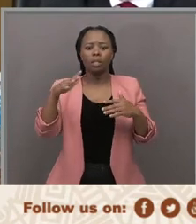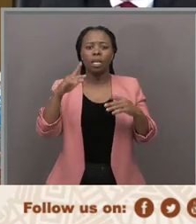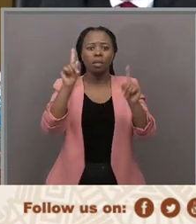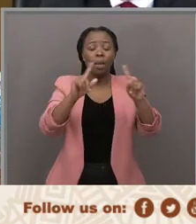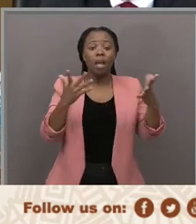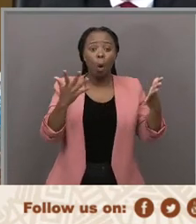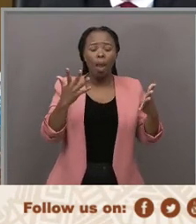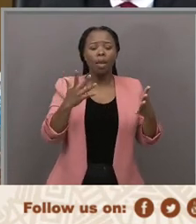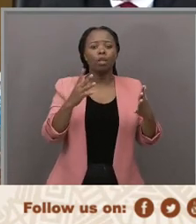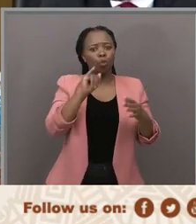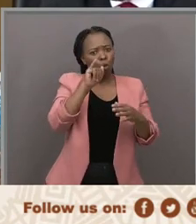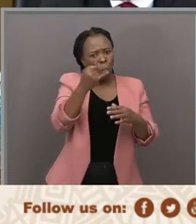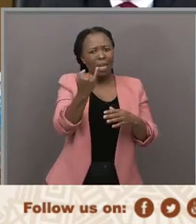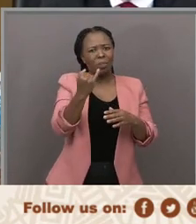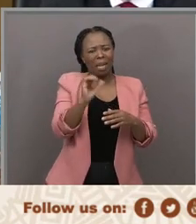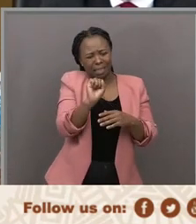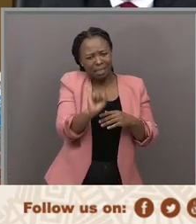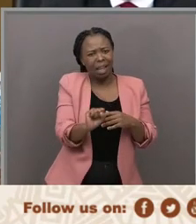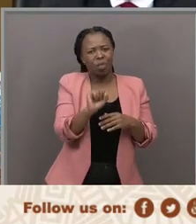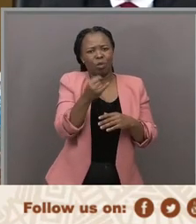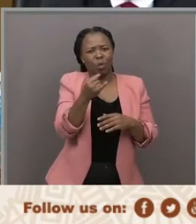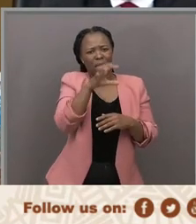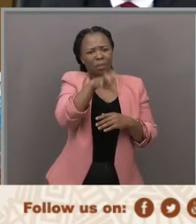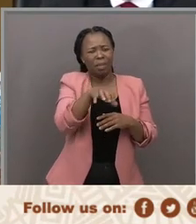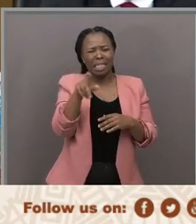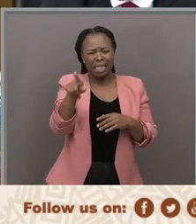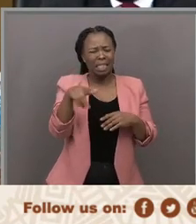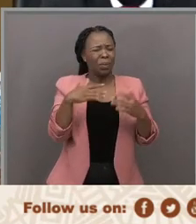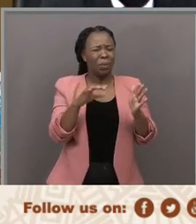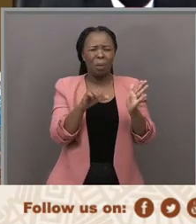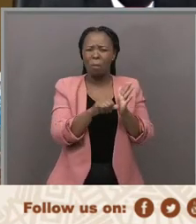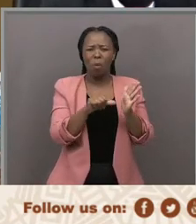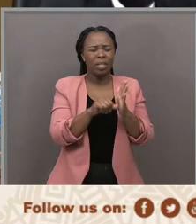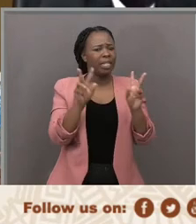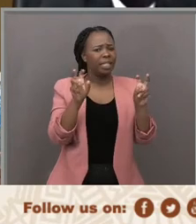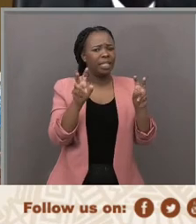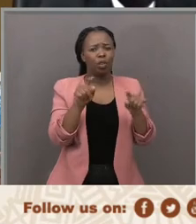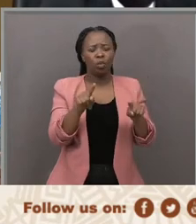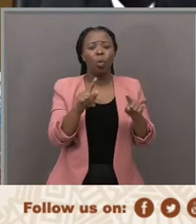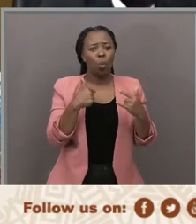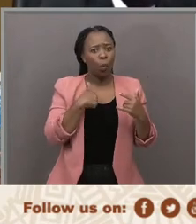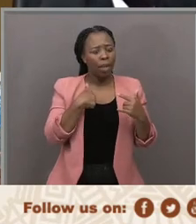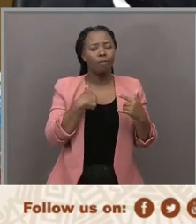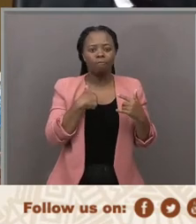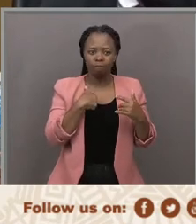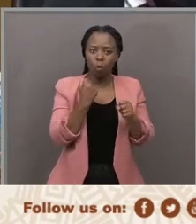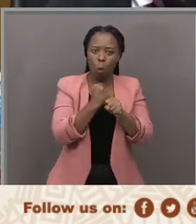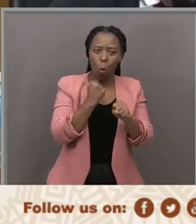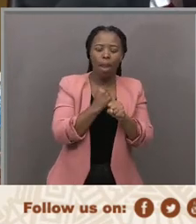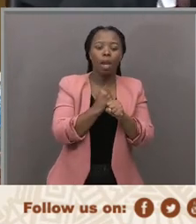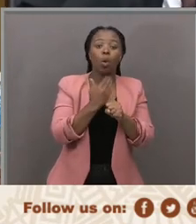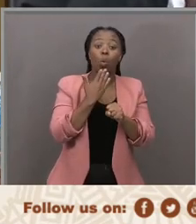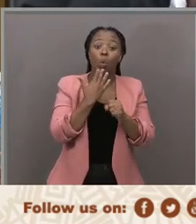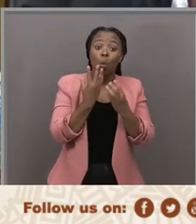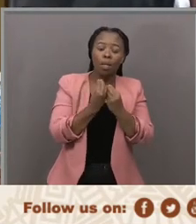of Johannesburg. This is a critical issue that we are working with municipalities